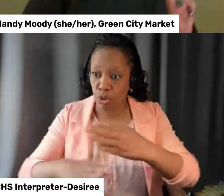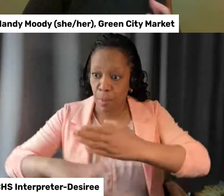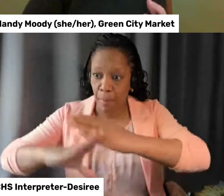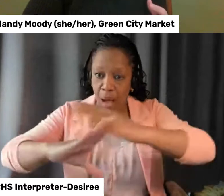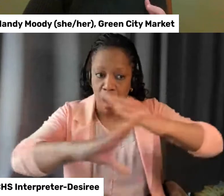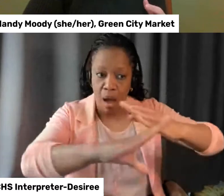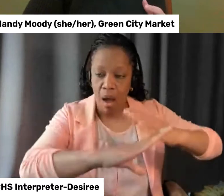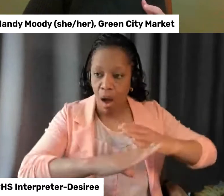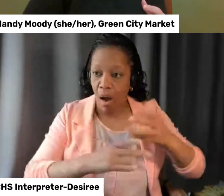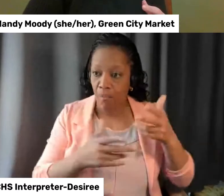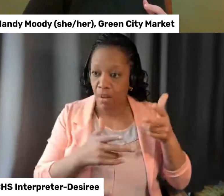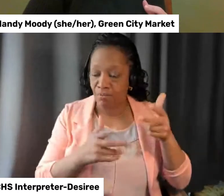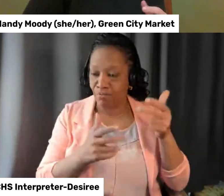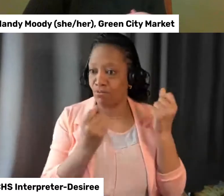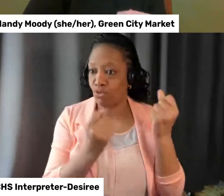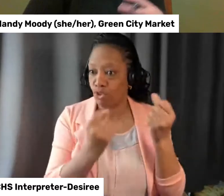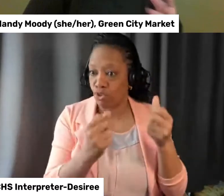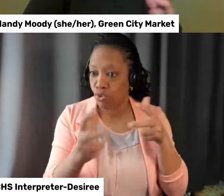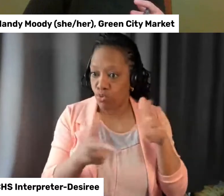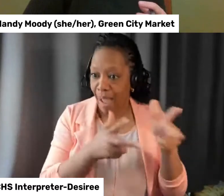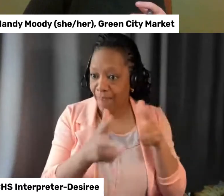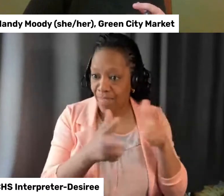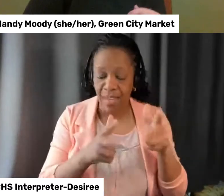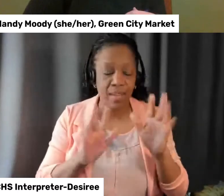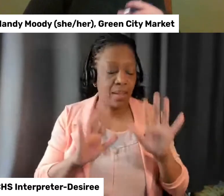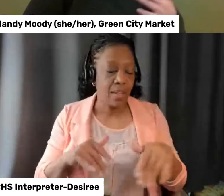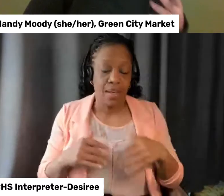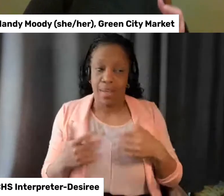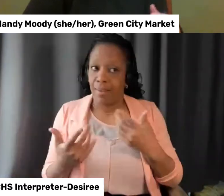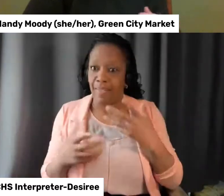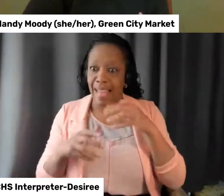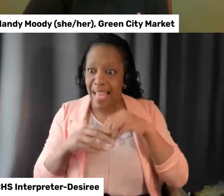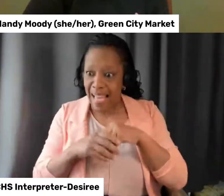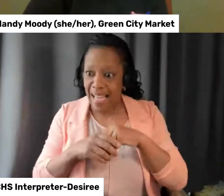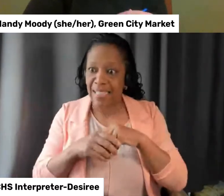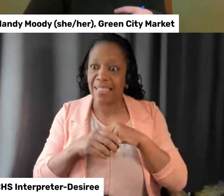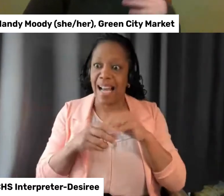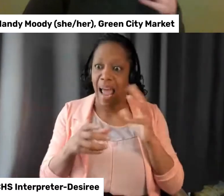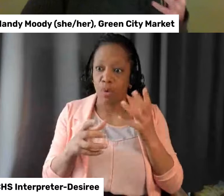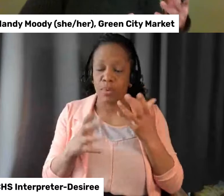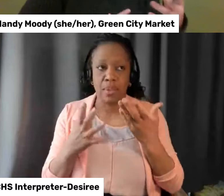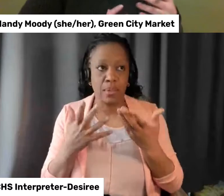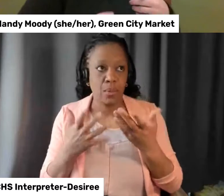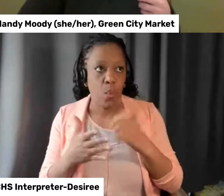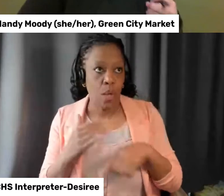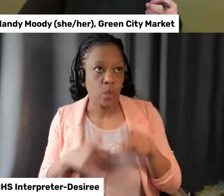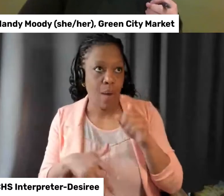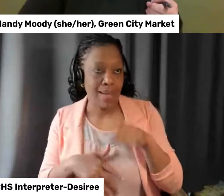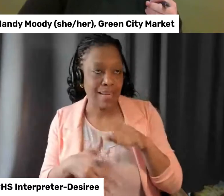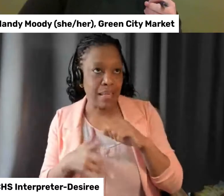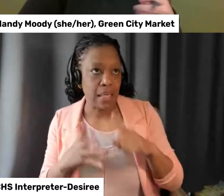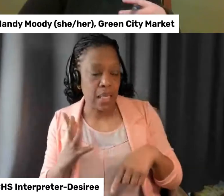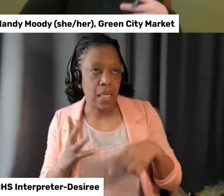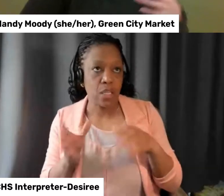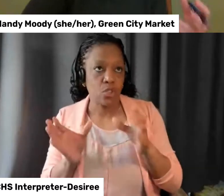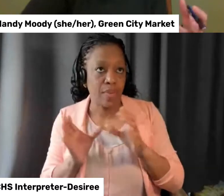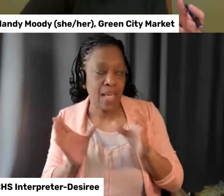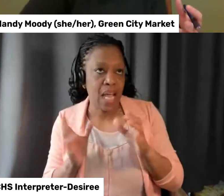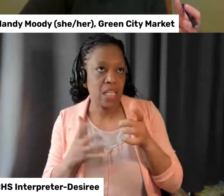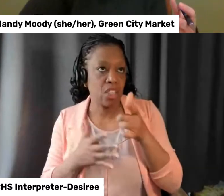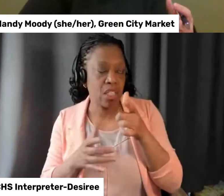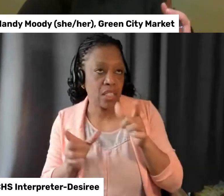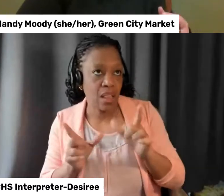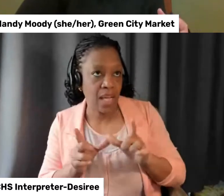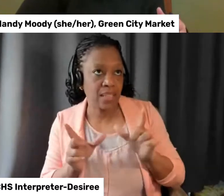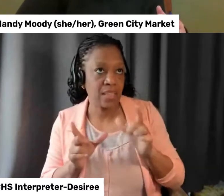the farmers market application and the ins and outs of that, and what all do I need, and what certifications and licensing do my